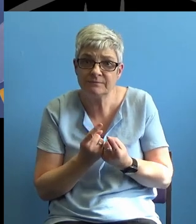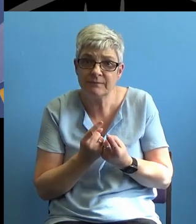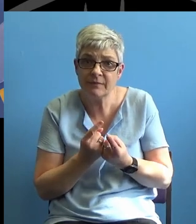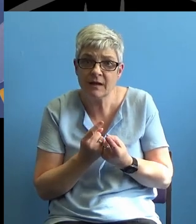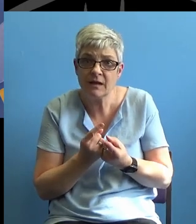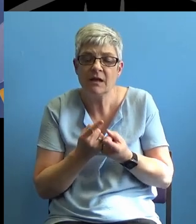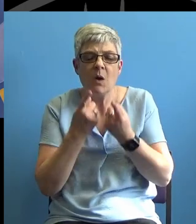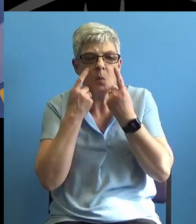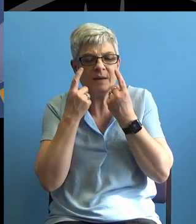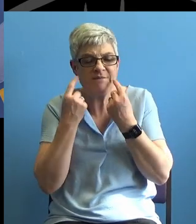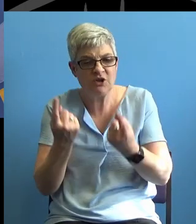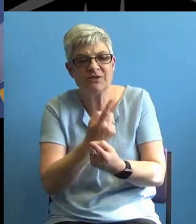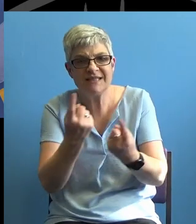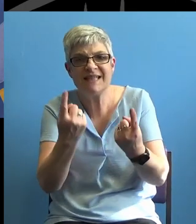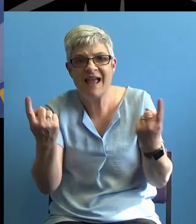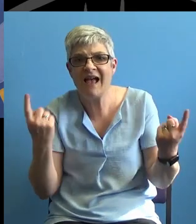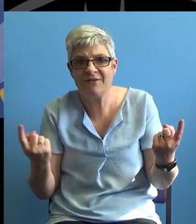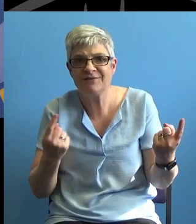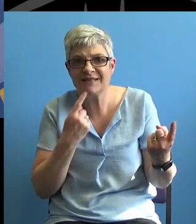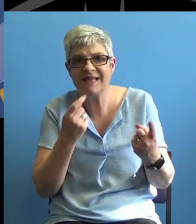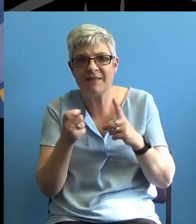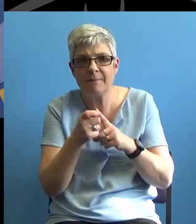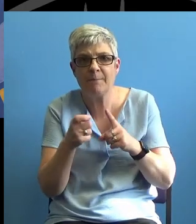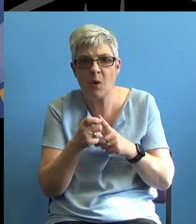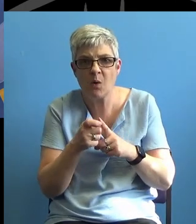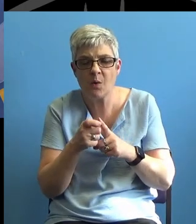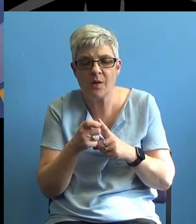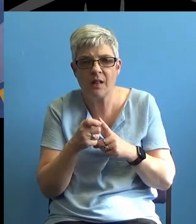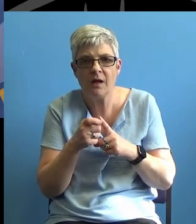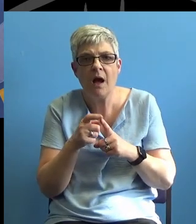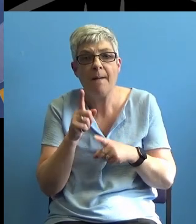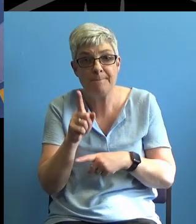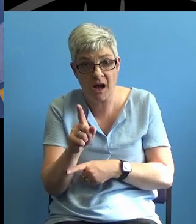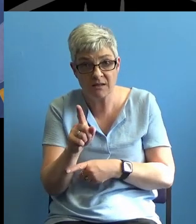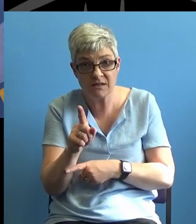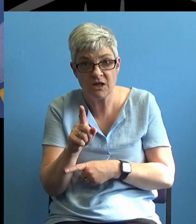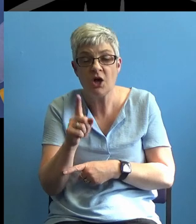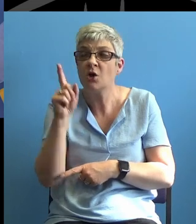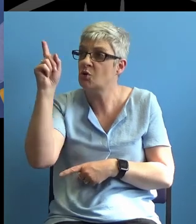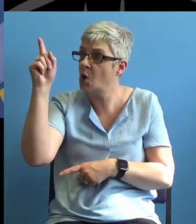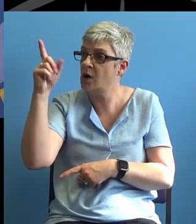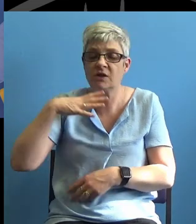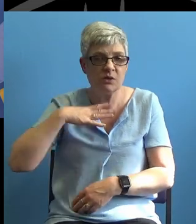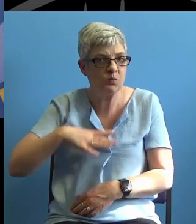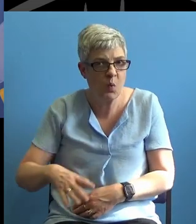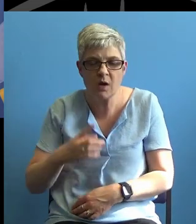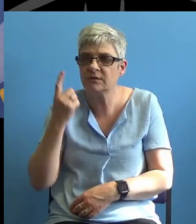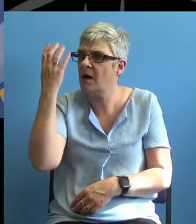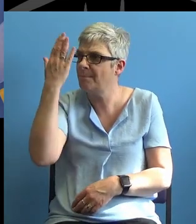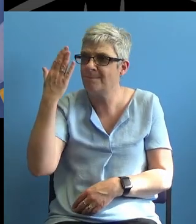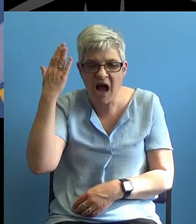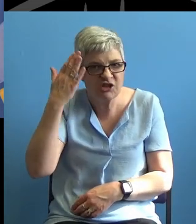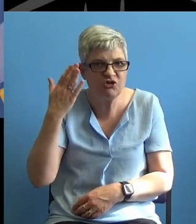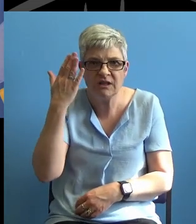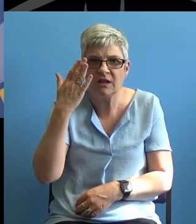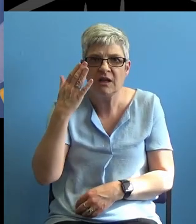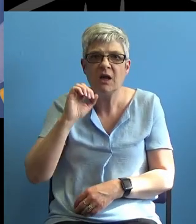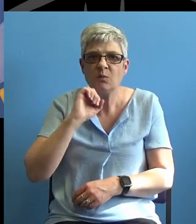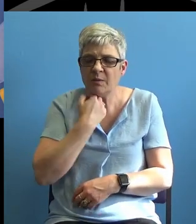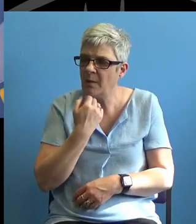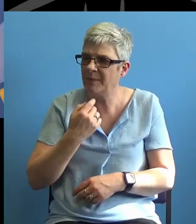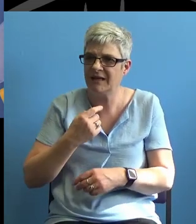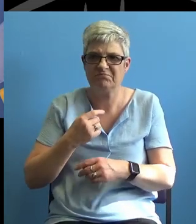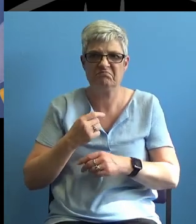Weep for yourselves, if you will, says the apostle, but God does not want or imagine that we will